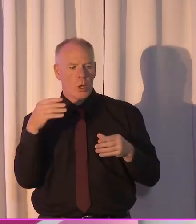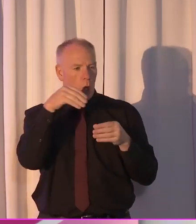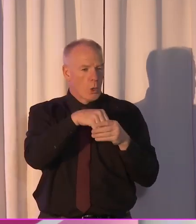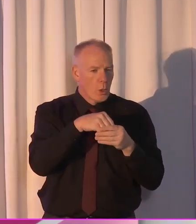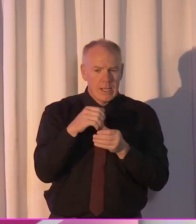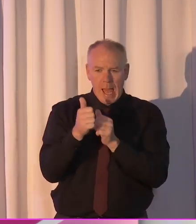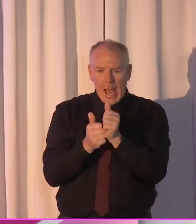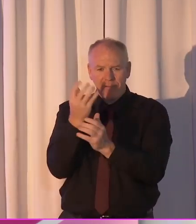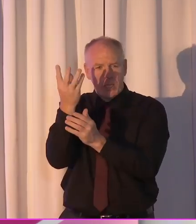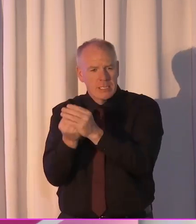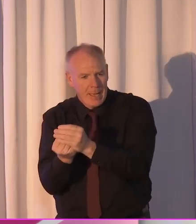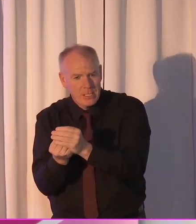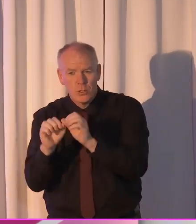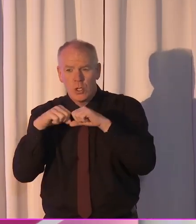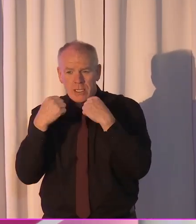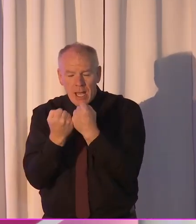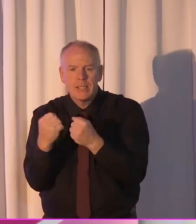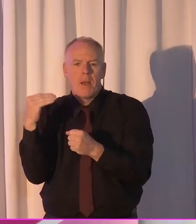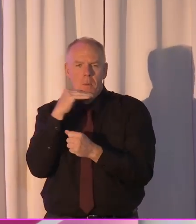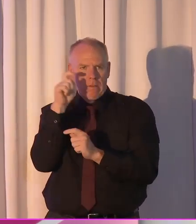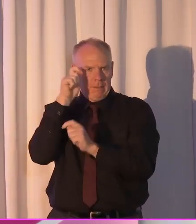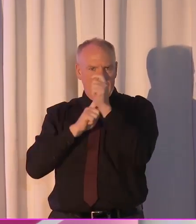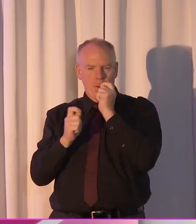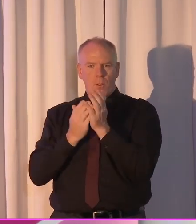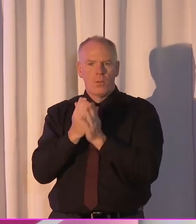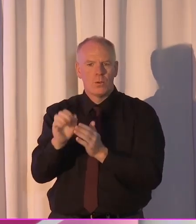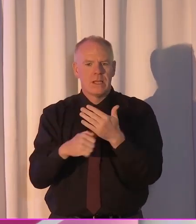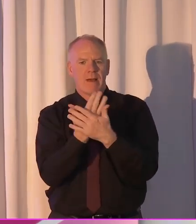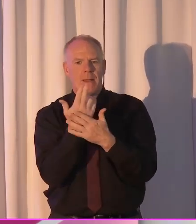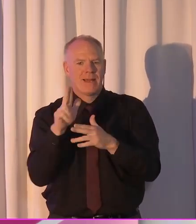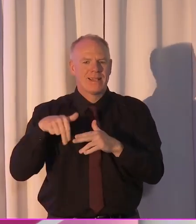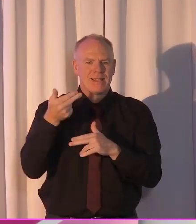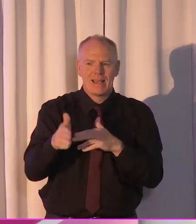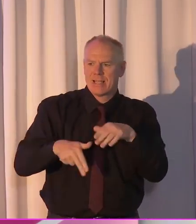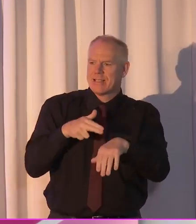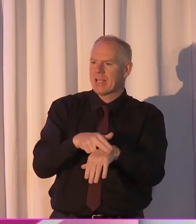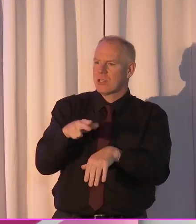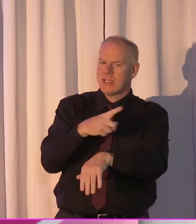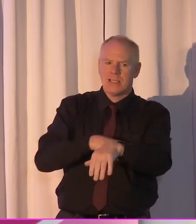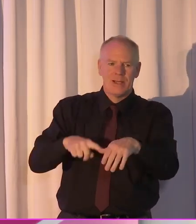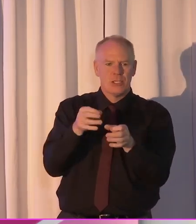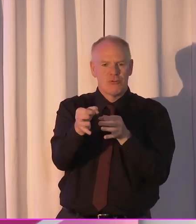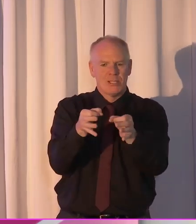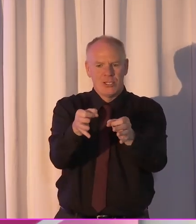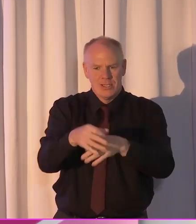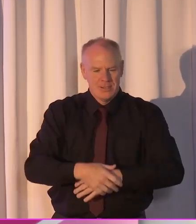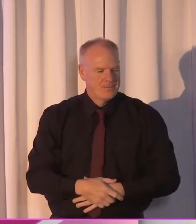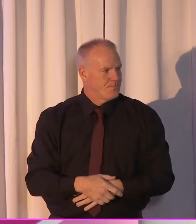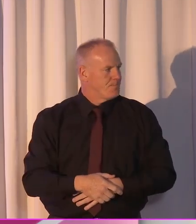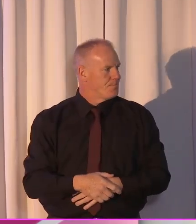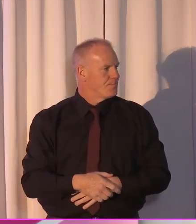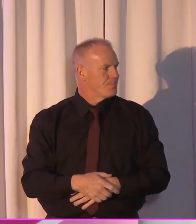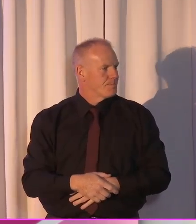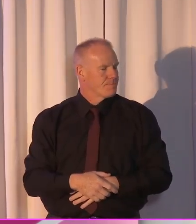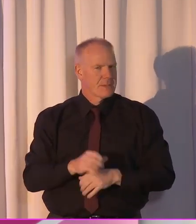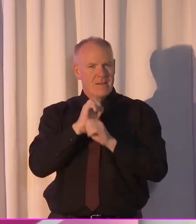participation in society are key considerations in the development of the next National Disability Strategy. The